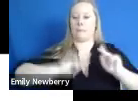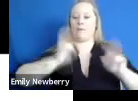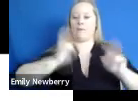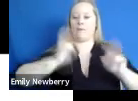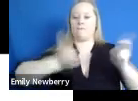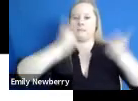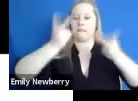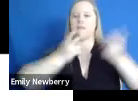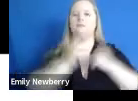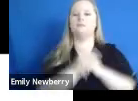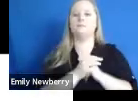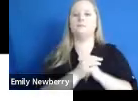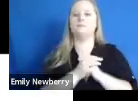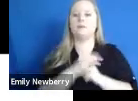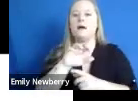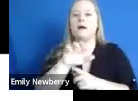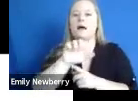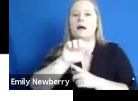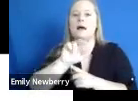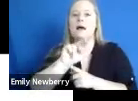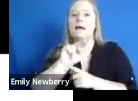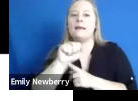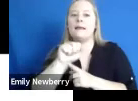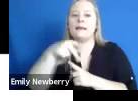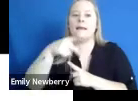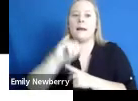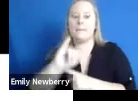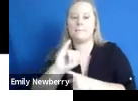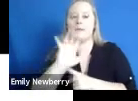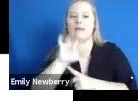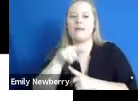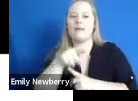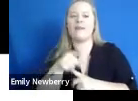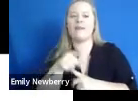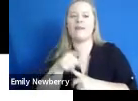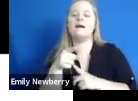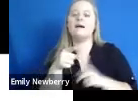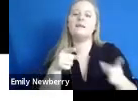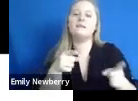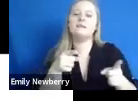NAPI is a Navajo Nation enterprise. And the water is kind of divided up in the